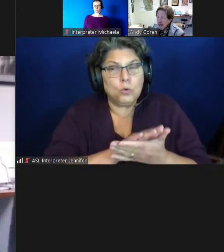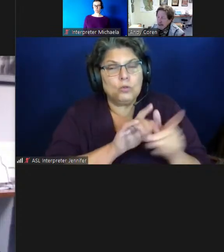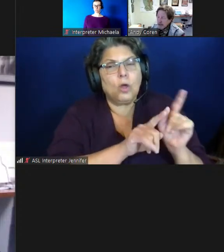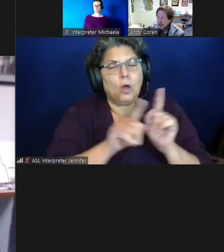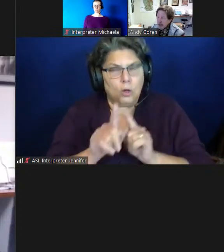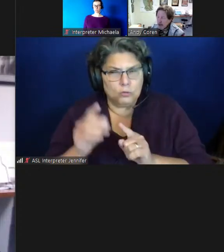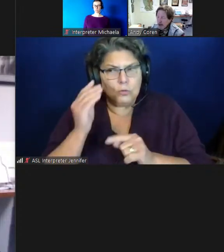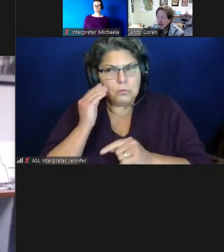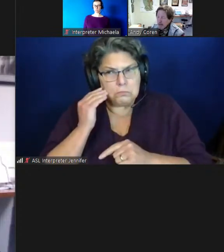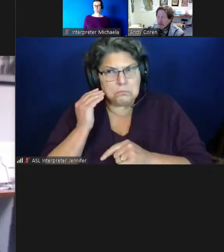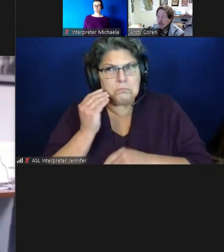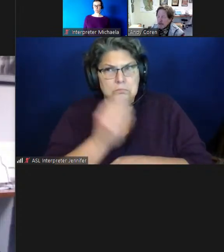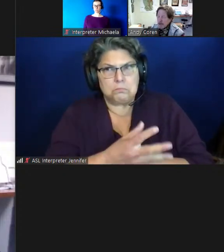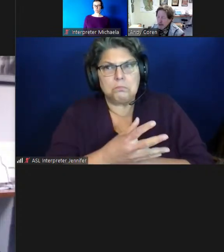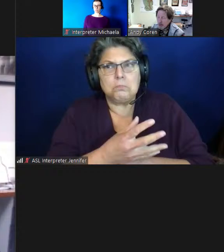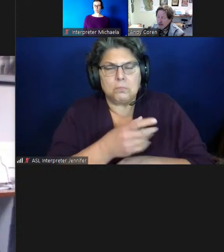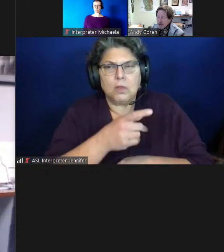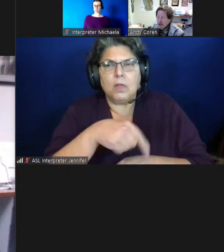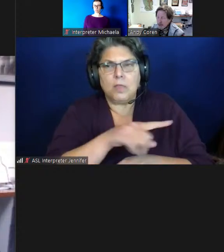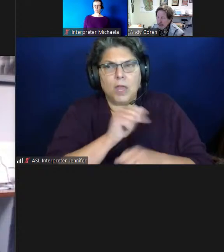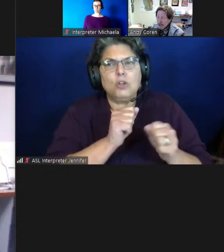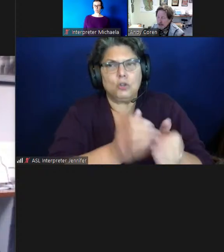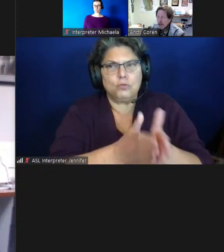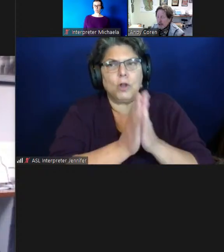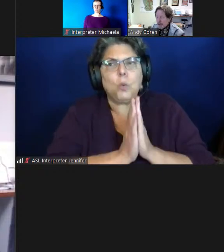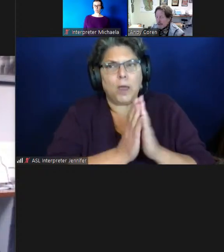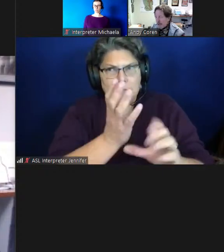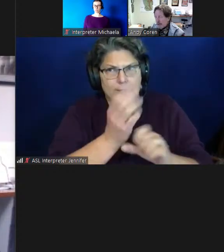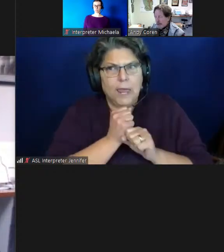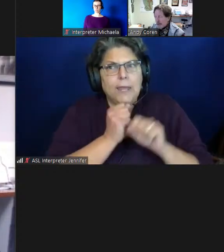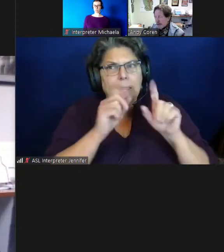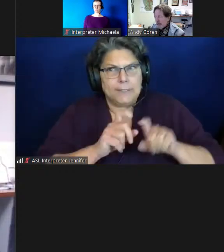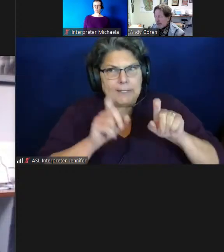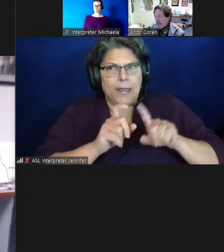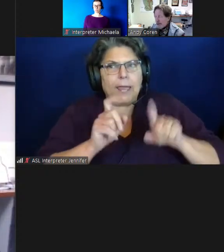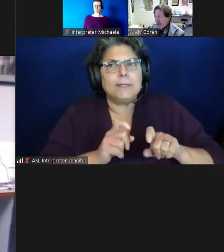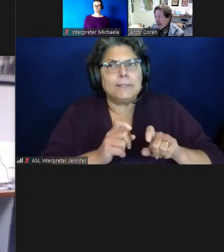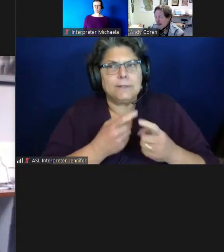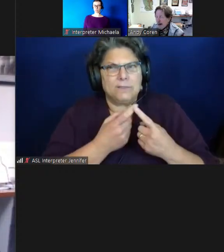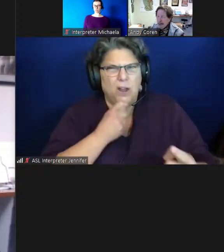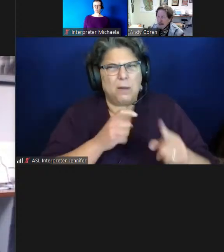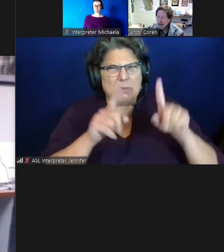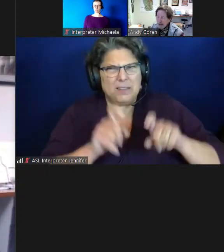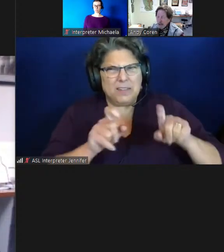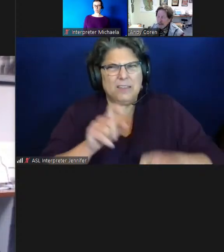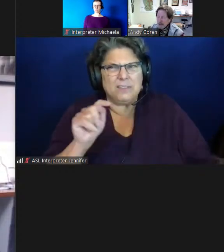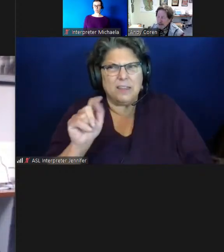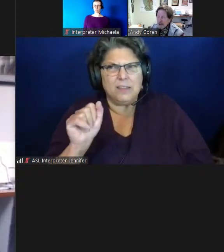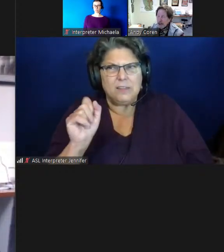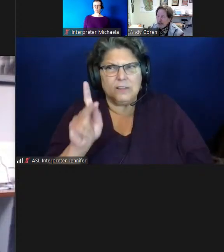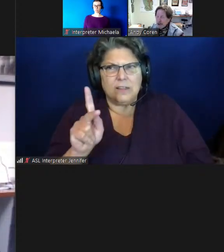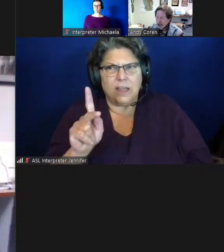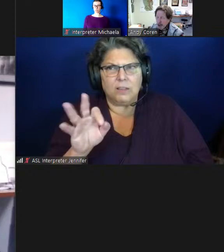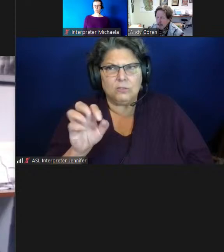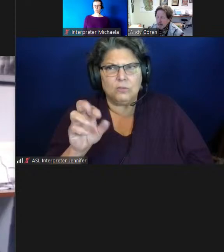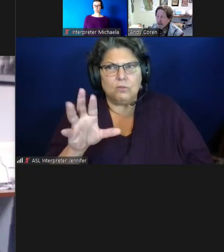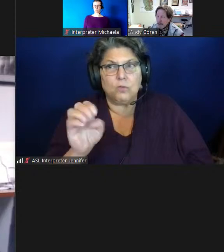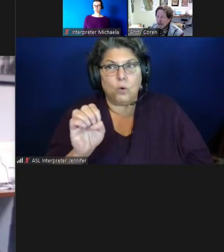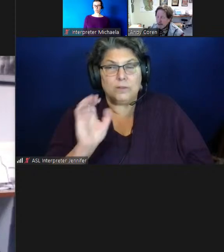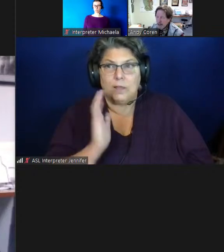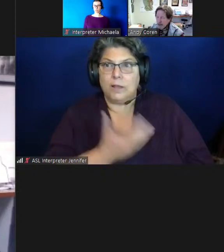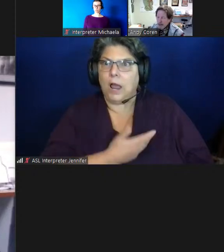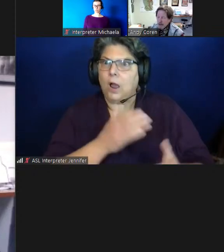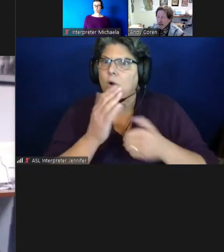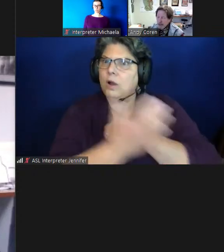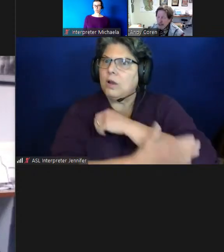informed that they could request those tests through the testing task force, and our county did a huge job